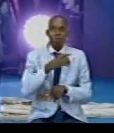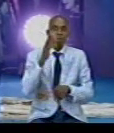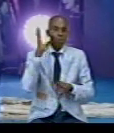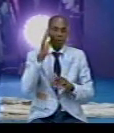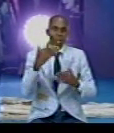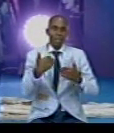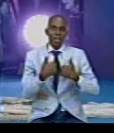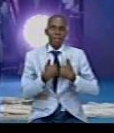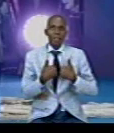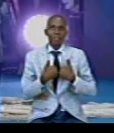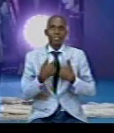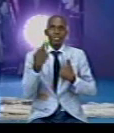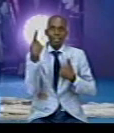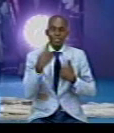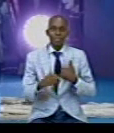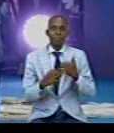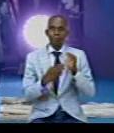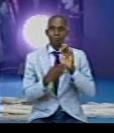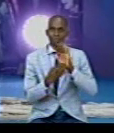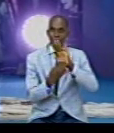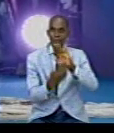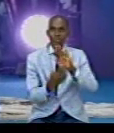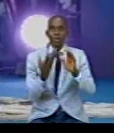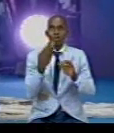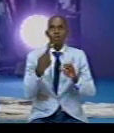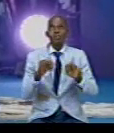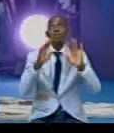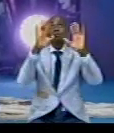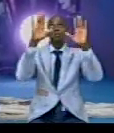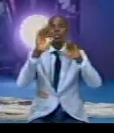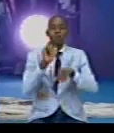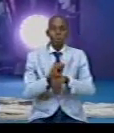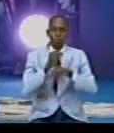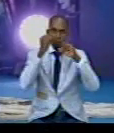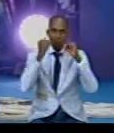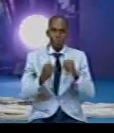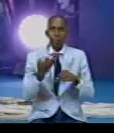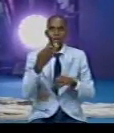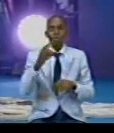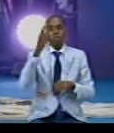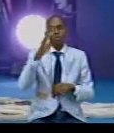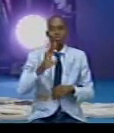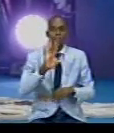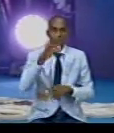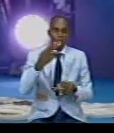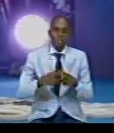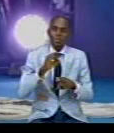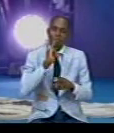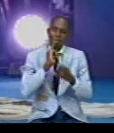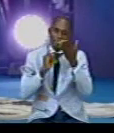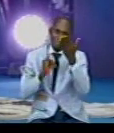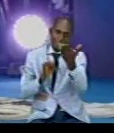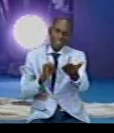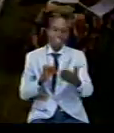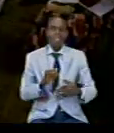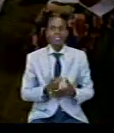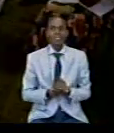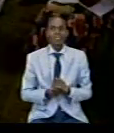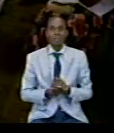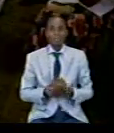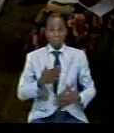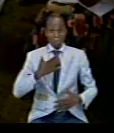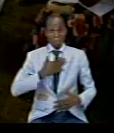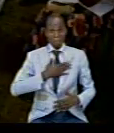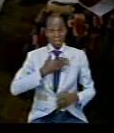the manifestation of the miracle power of God, your name is there. My name